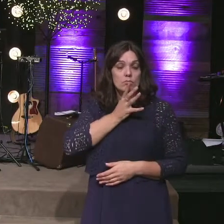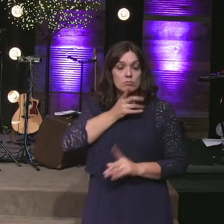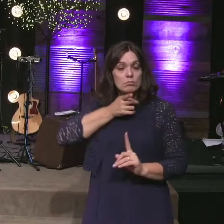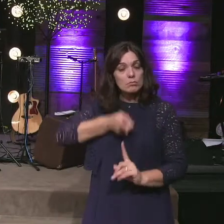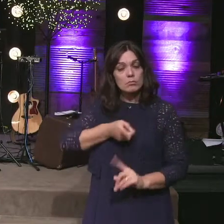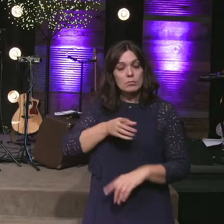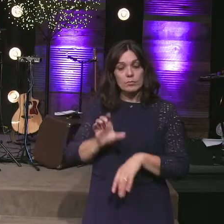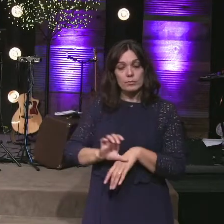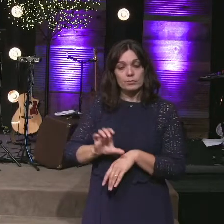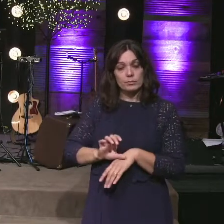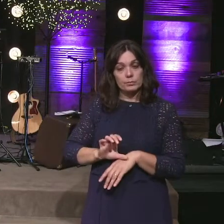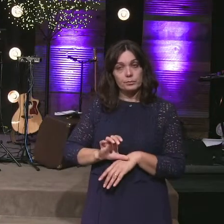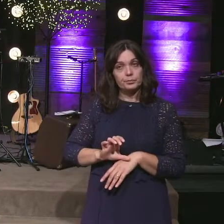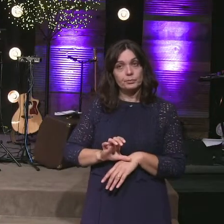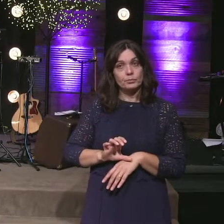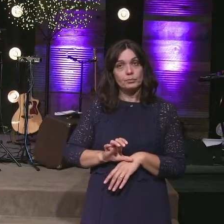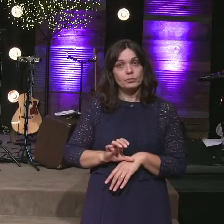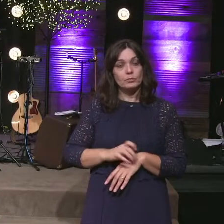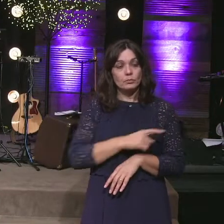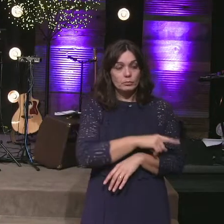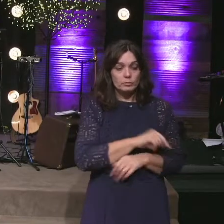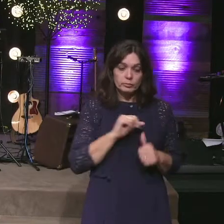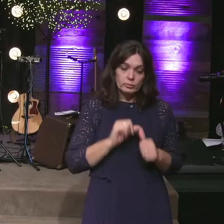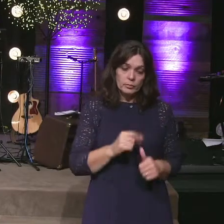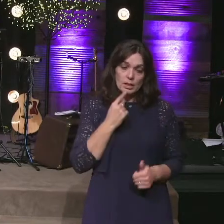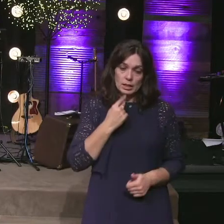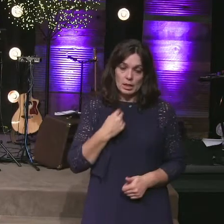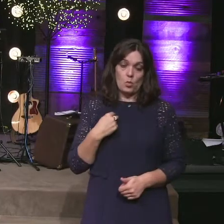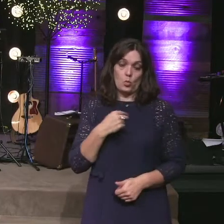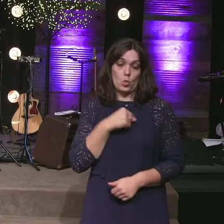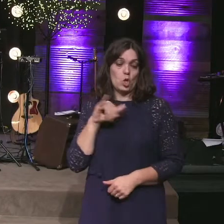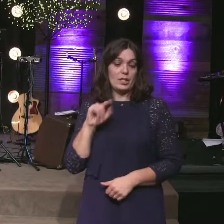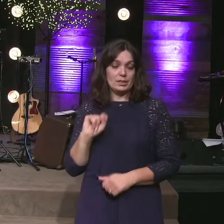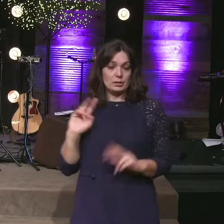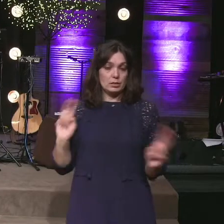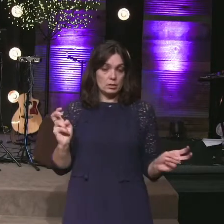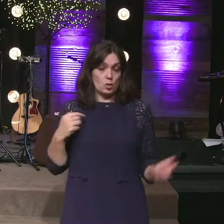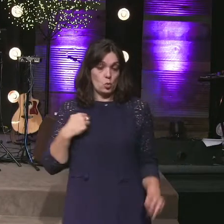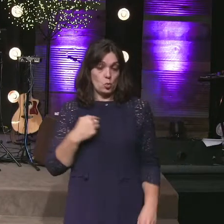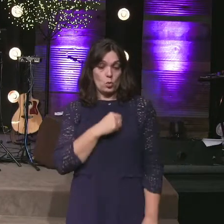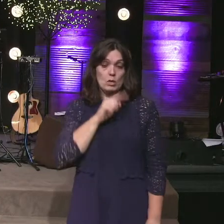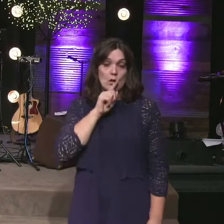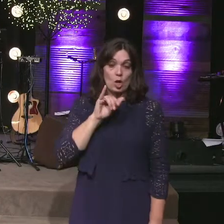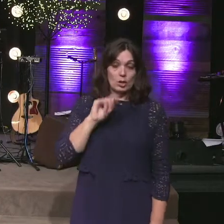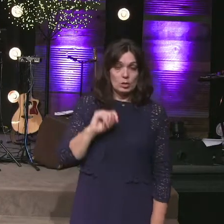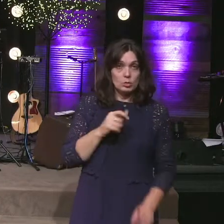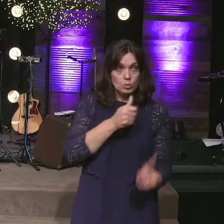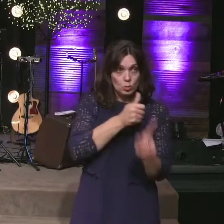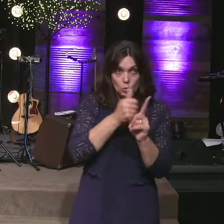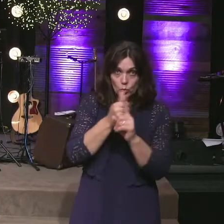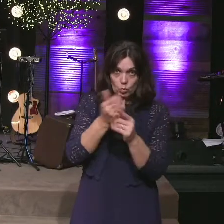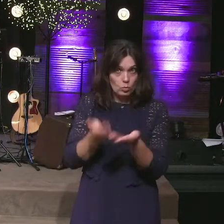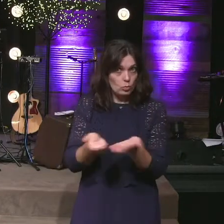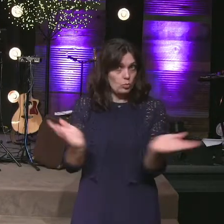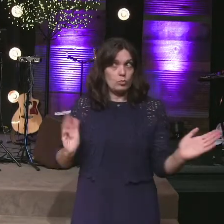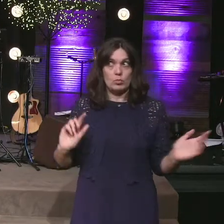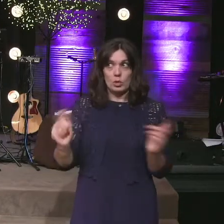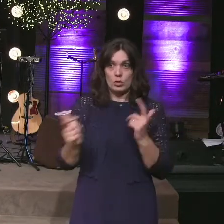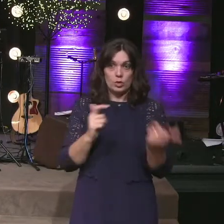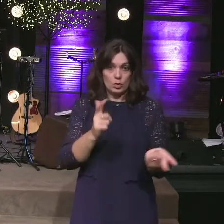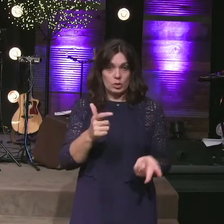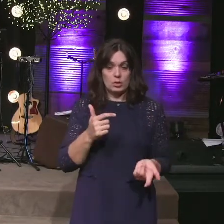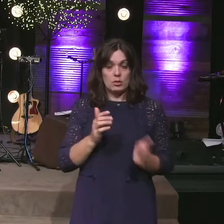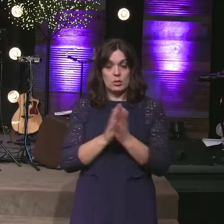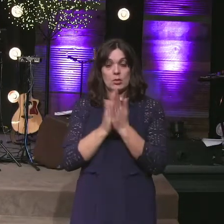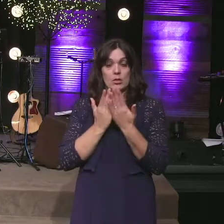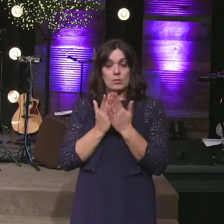And, you know, he kept saying, we're it. We are it. You are it. I'm reading a book right